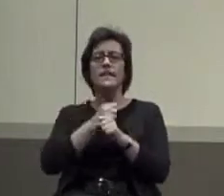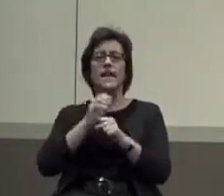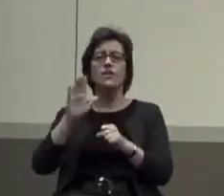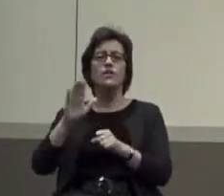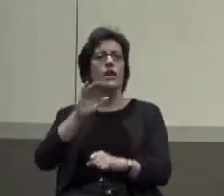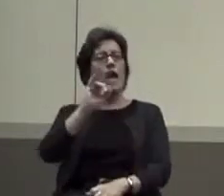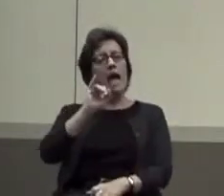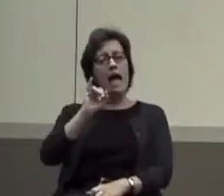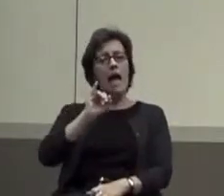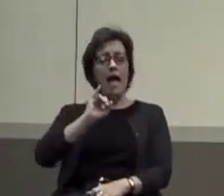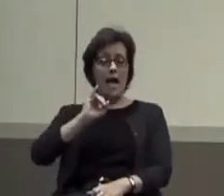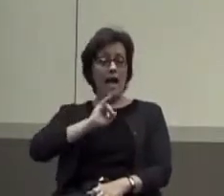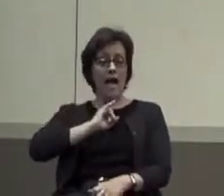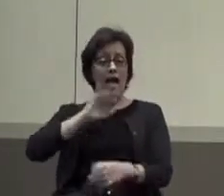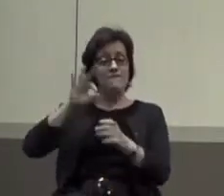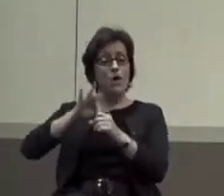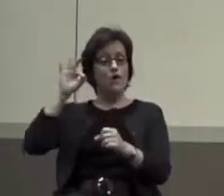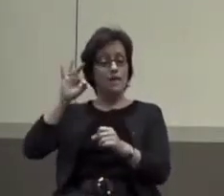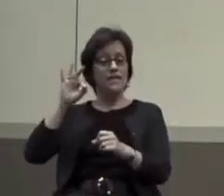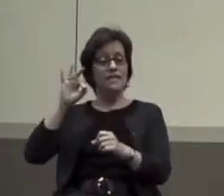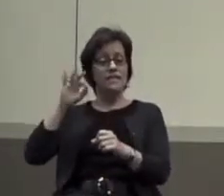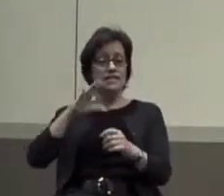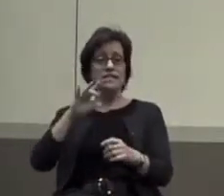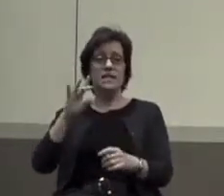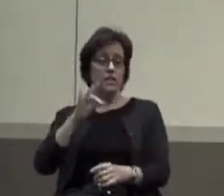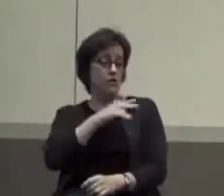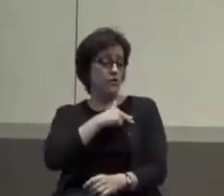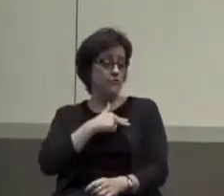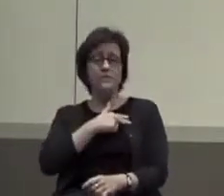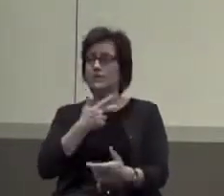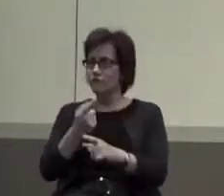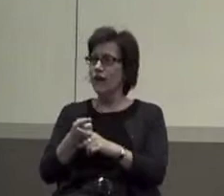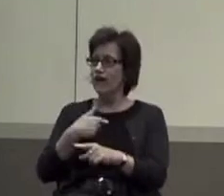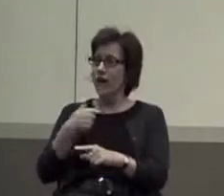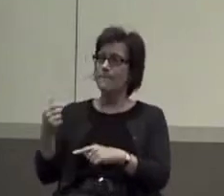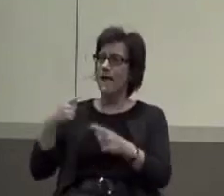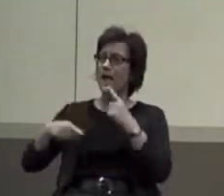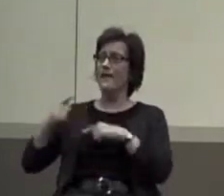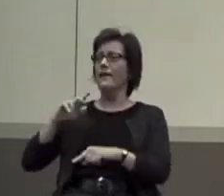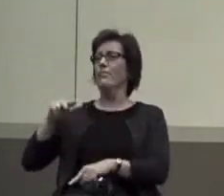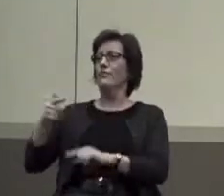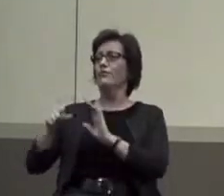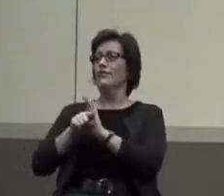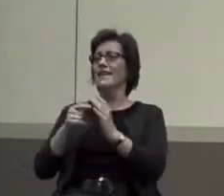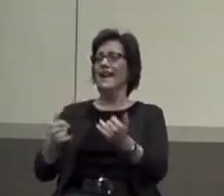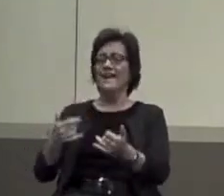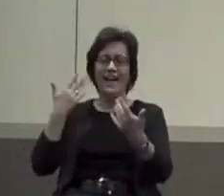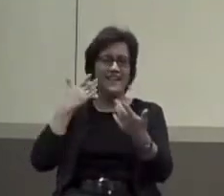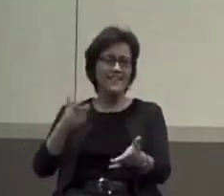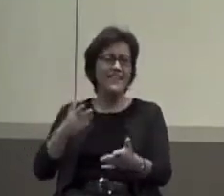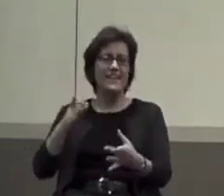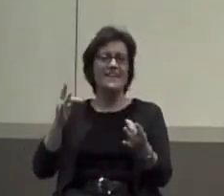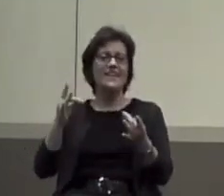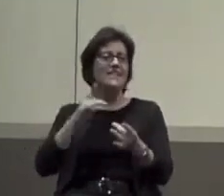And she says, that's right, I'm back in 3rd grade now. So I don't know, stickers never get old.